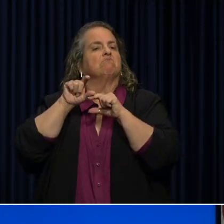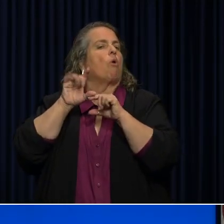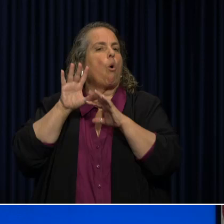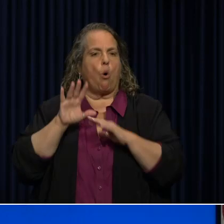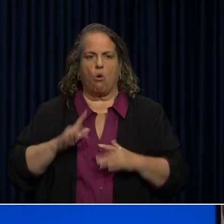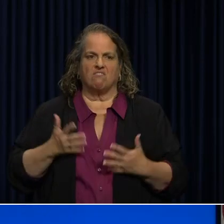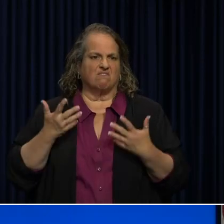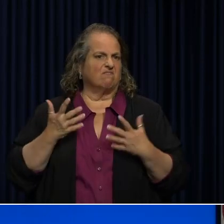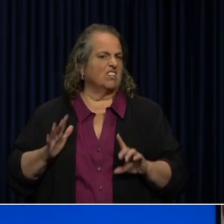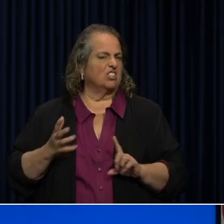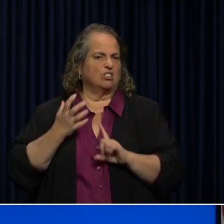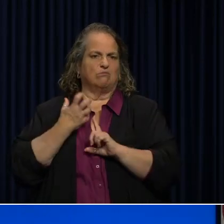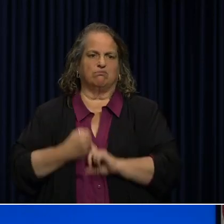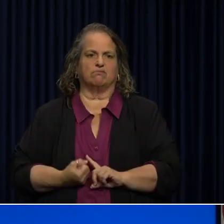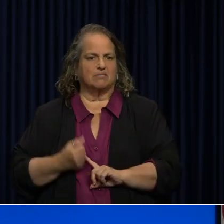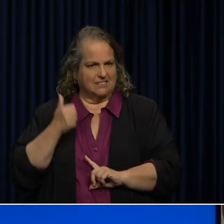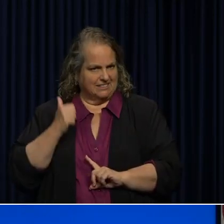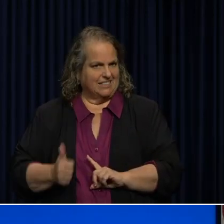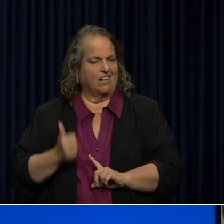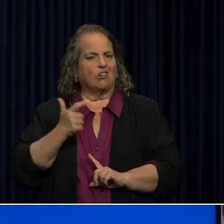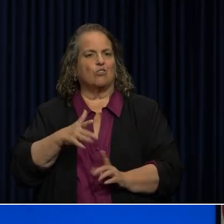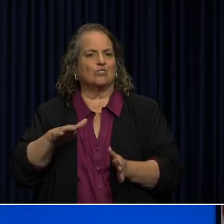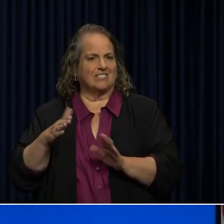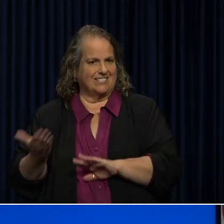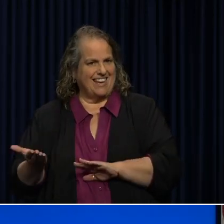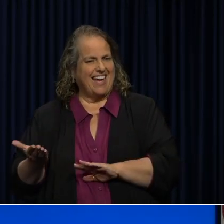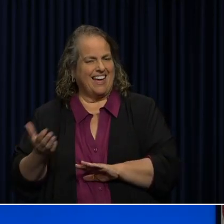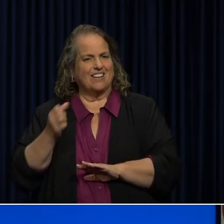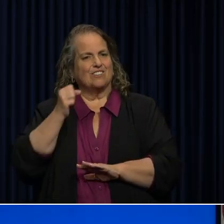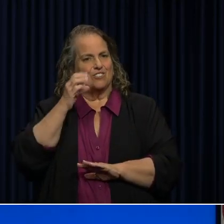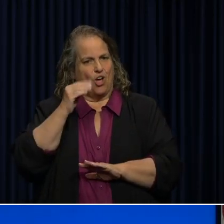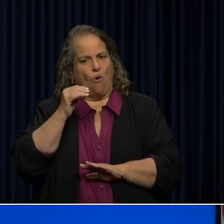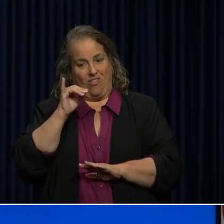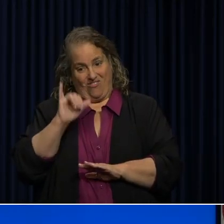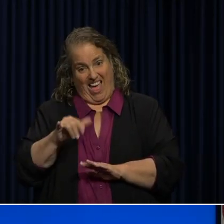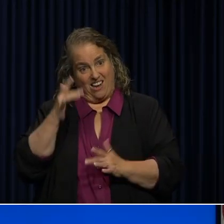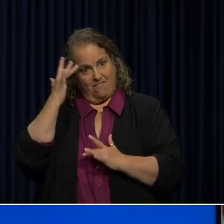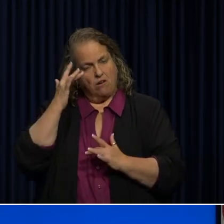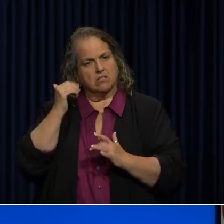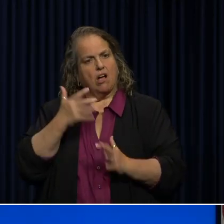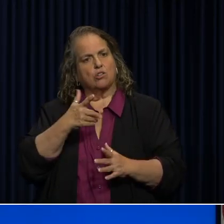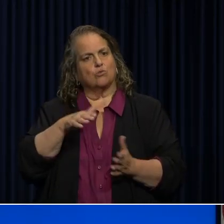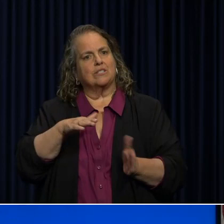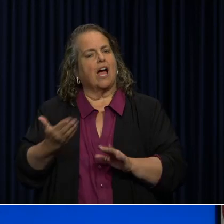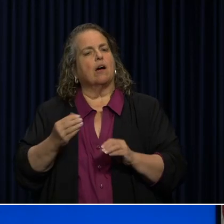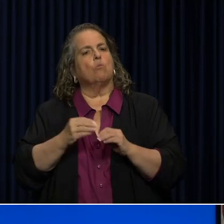very least this virus hastened that death to count it as